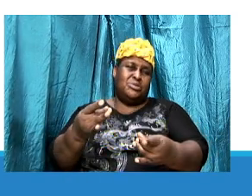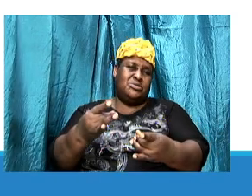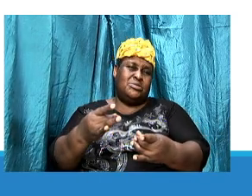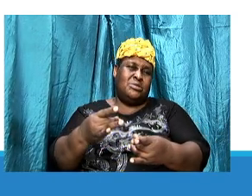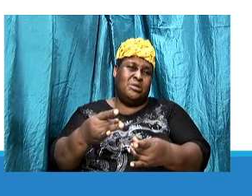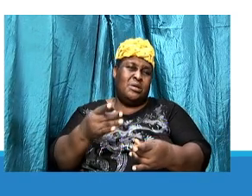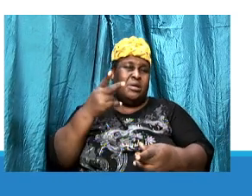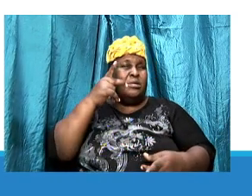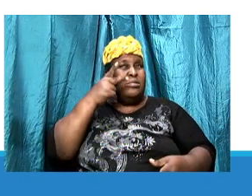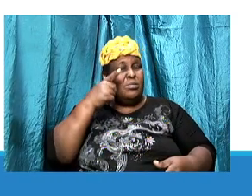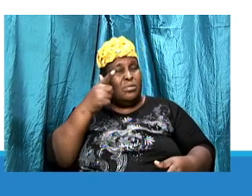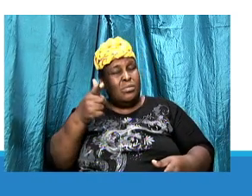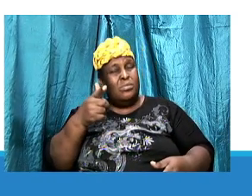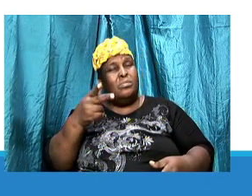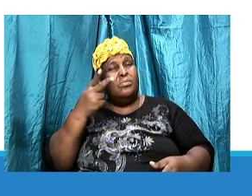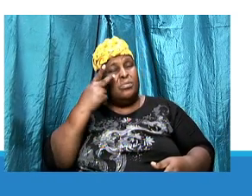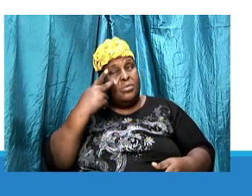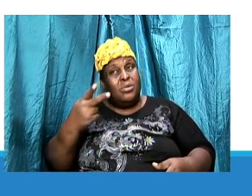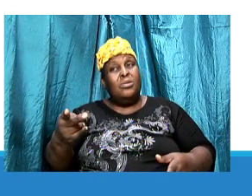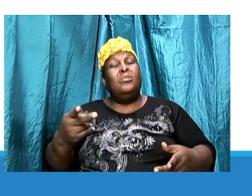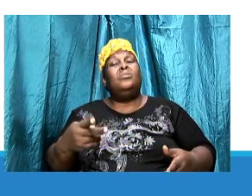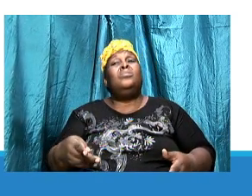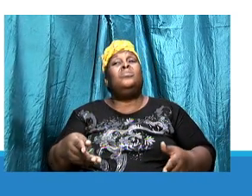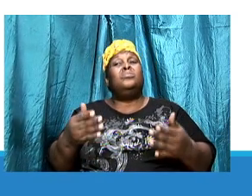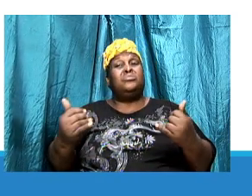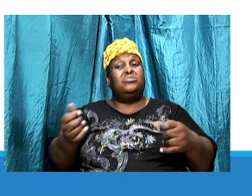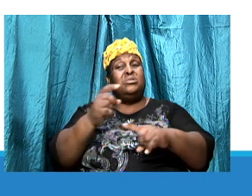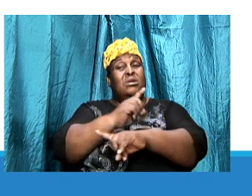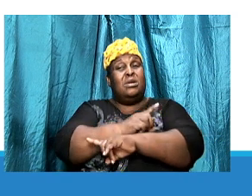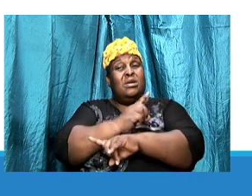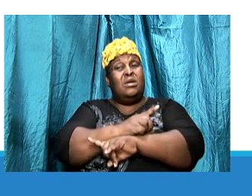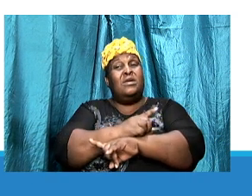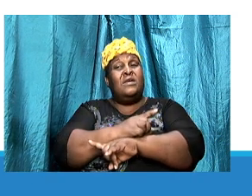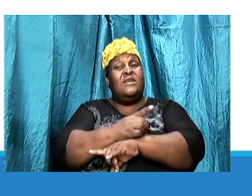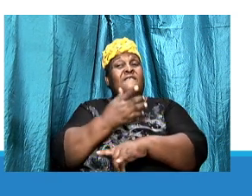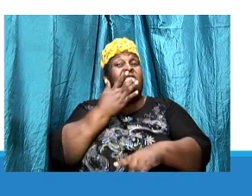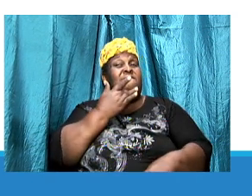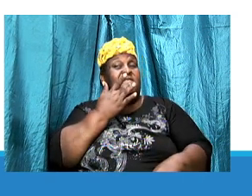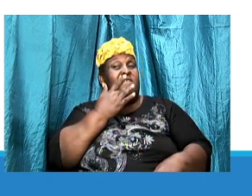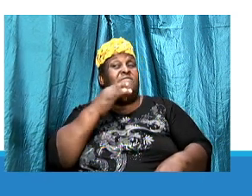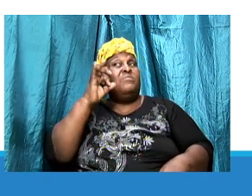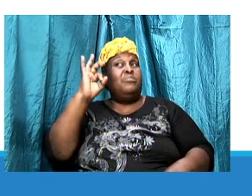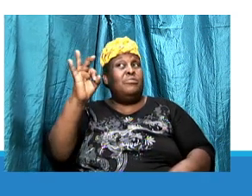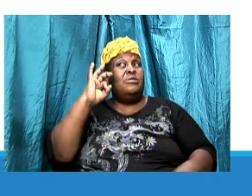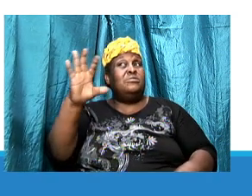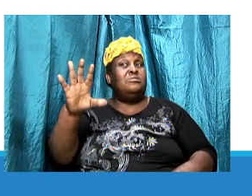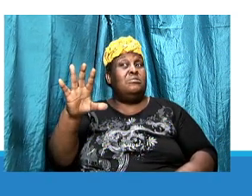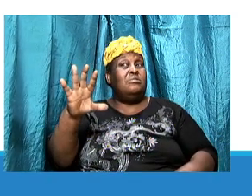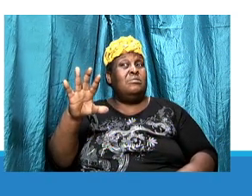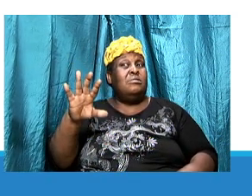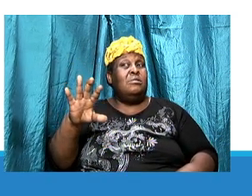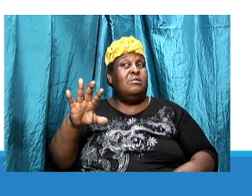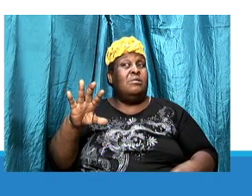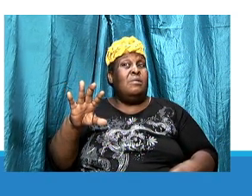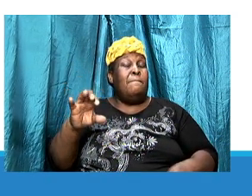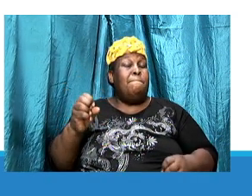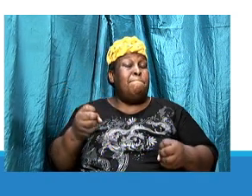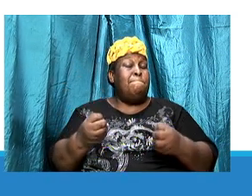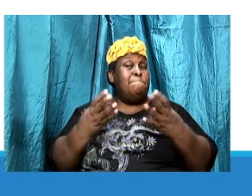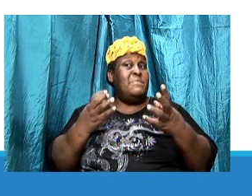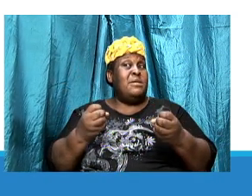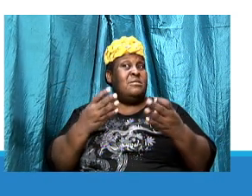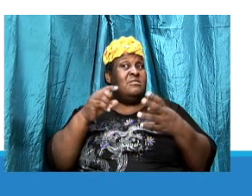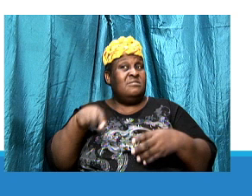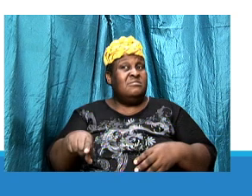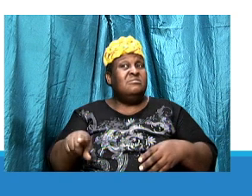today at a lot of the quote-unquote favorite preachers, a lot of these folks This is